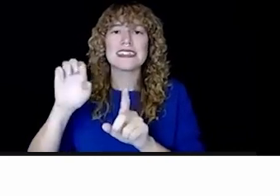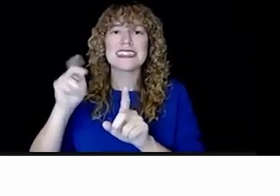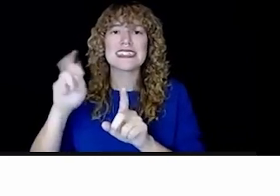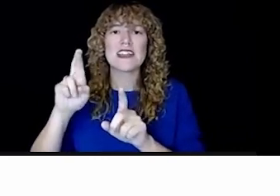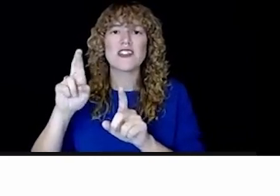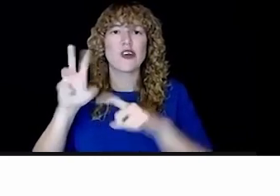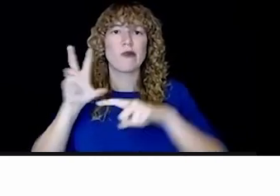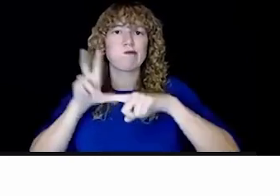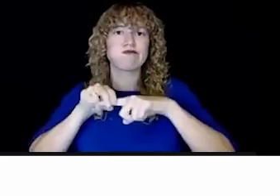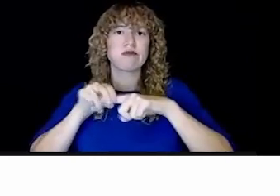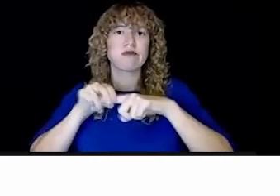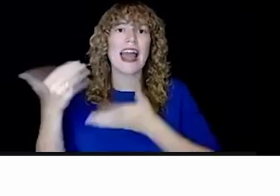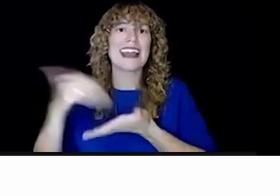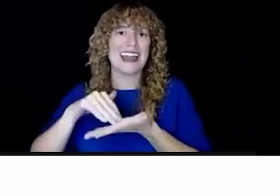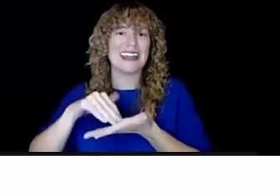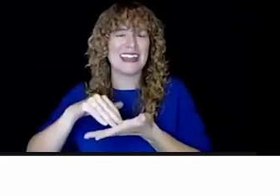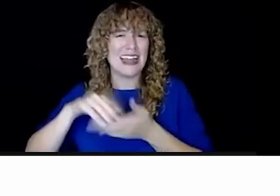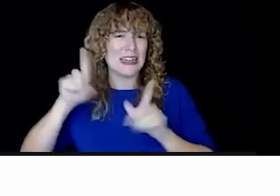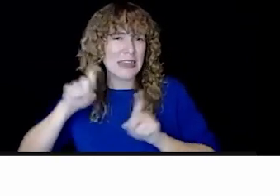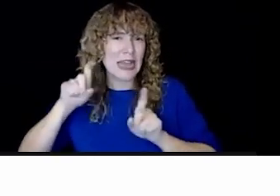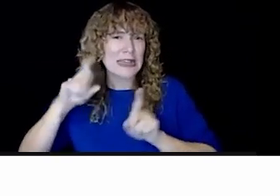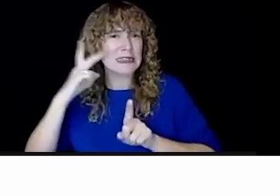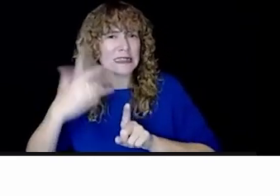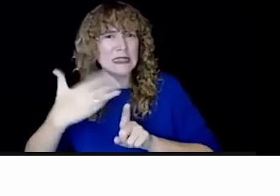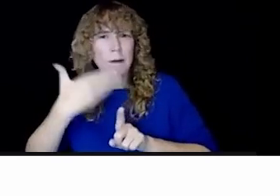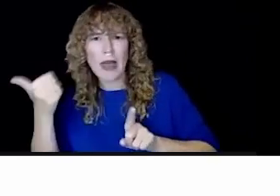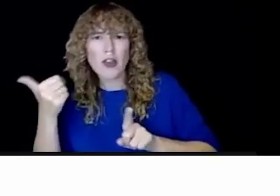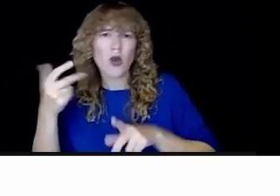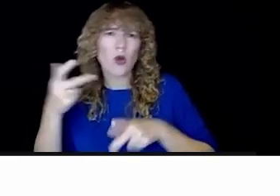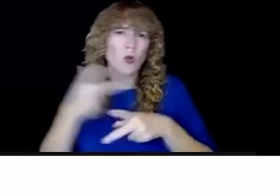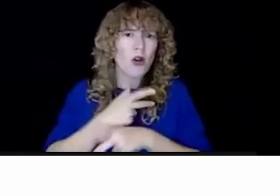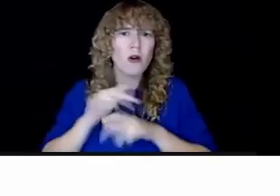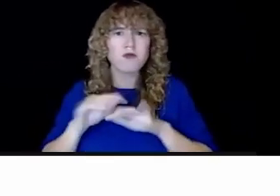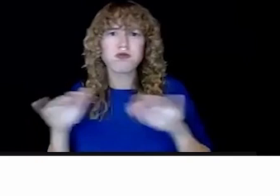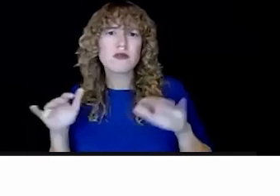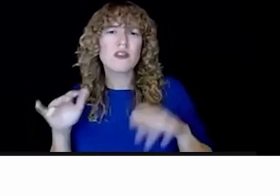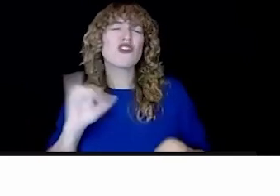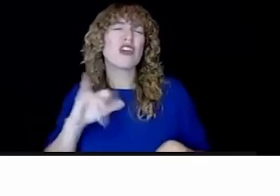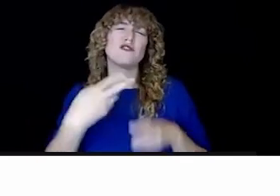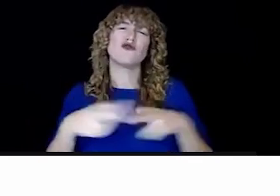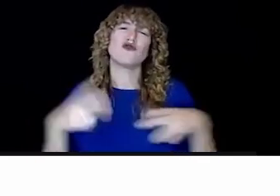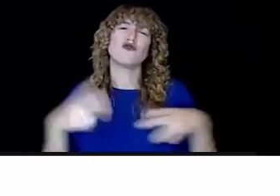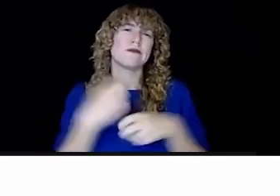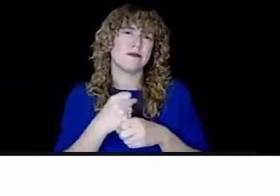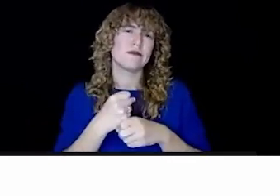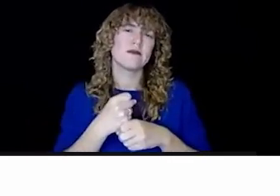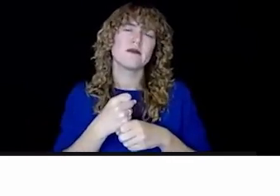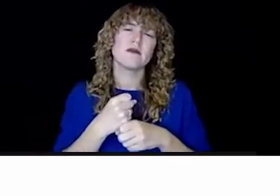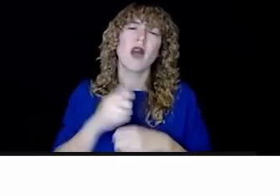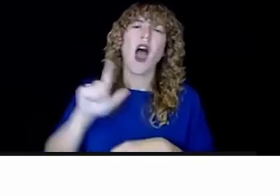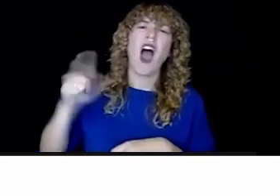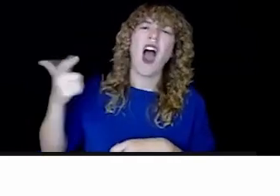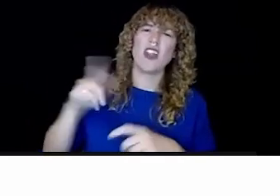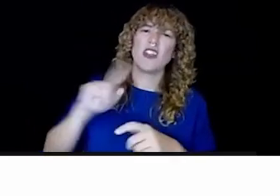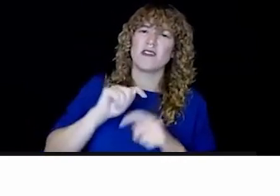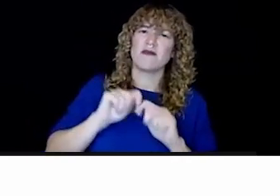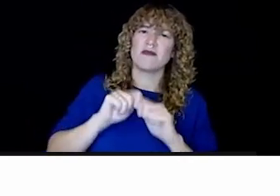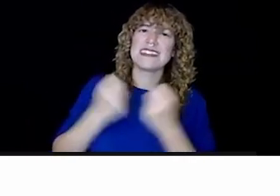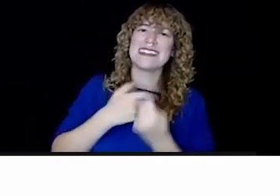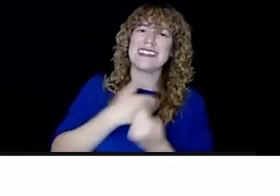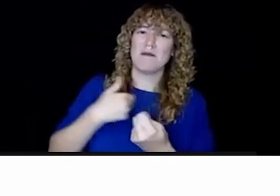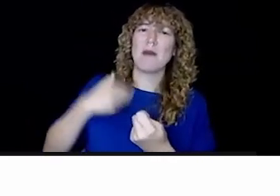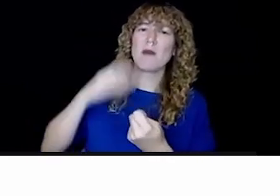overview. The other members of our team are going to give you more detail on each of these sub-projects. So I'll turn it over to